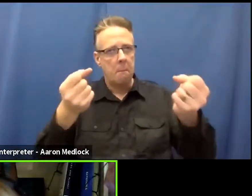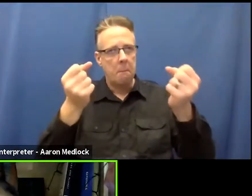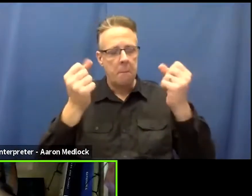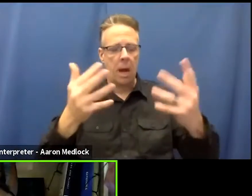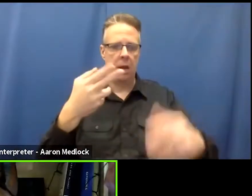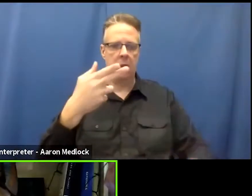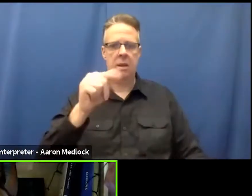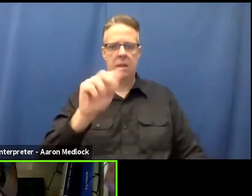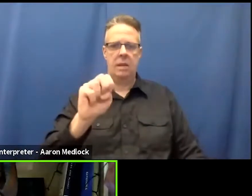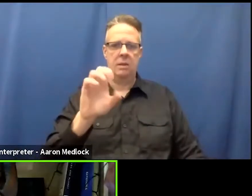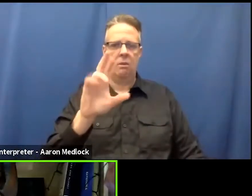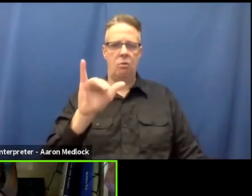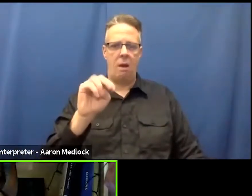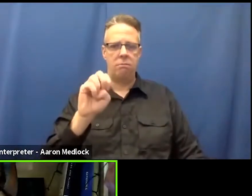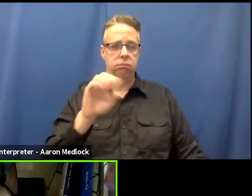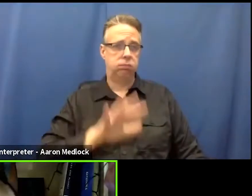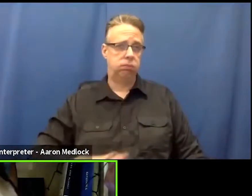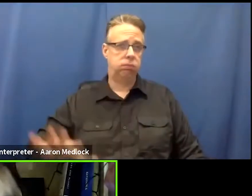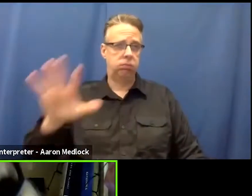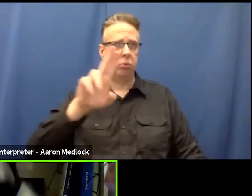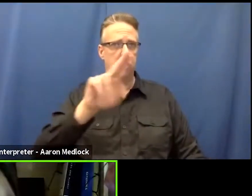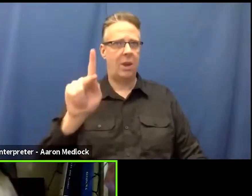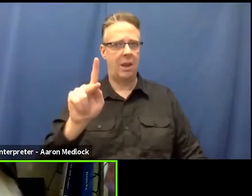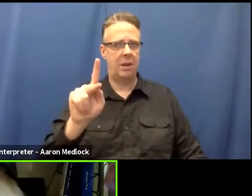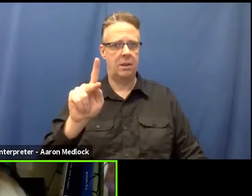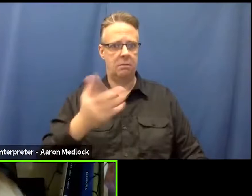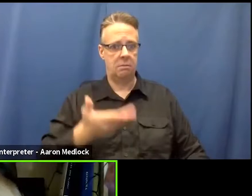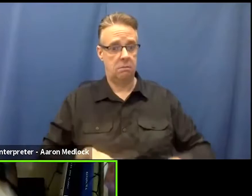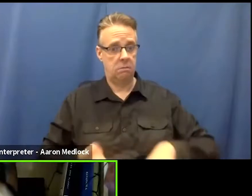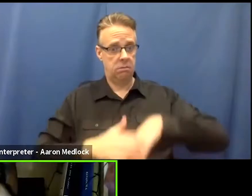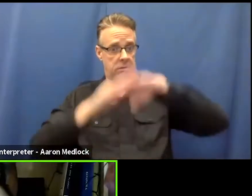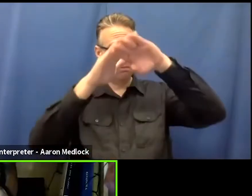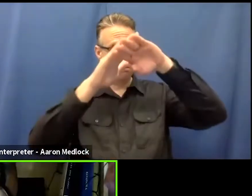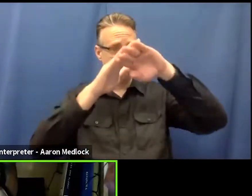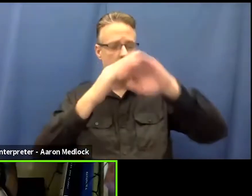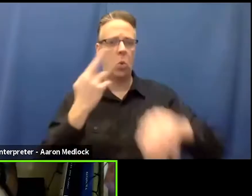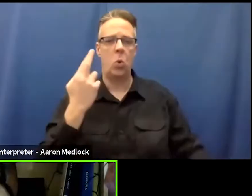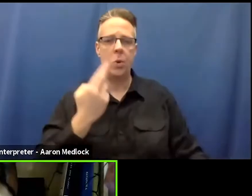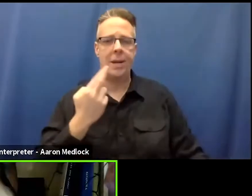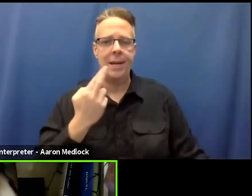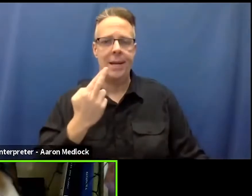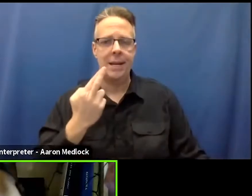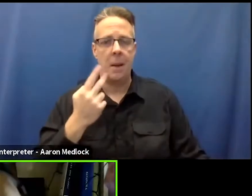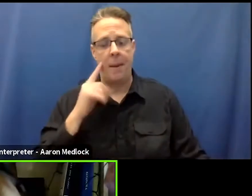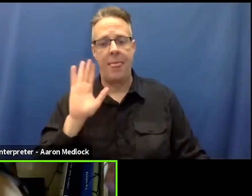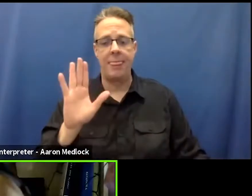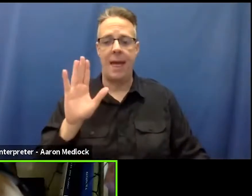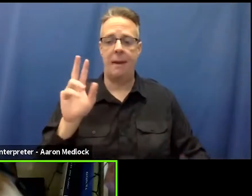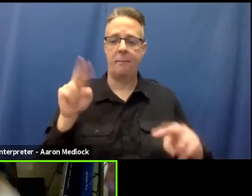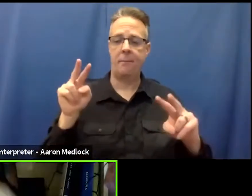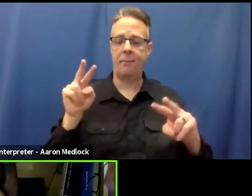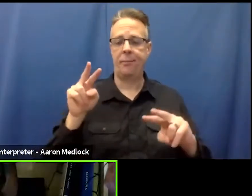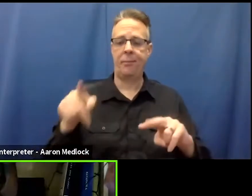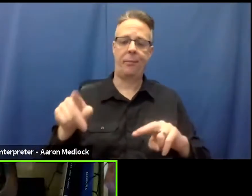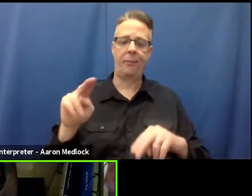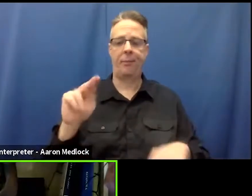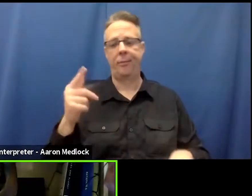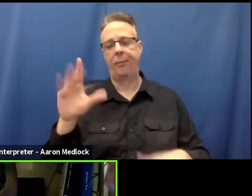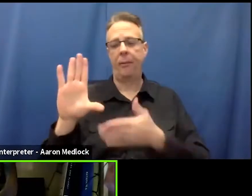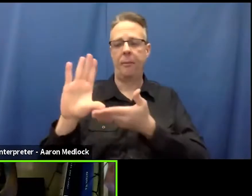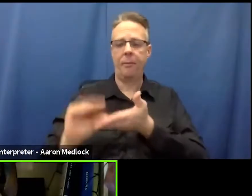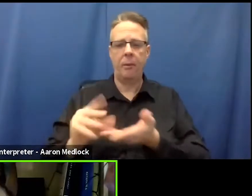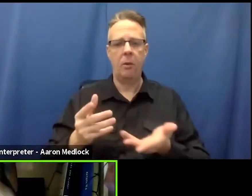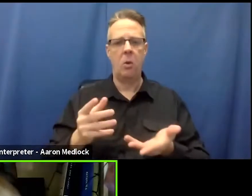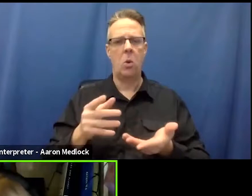UK. And that all contributes to this idea of worth and value and who